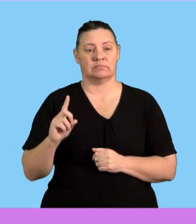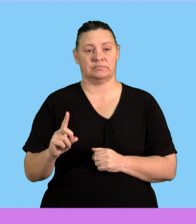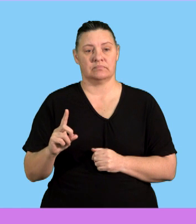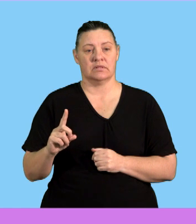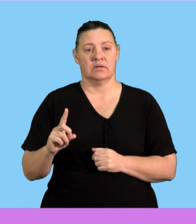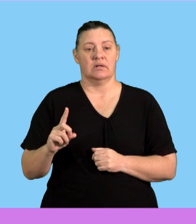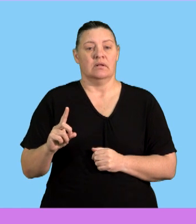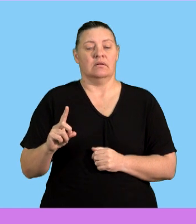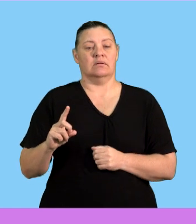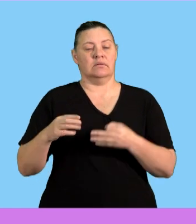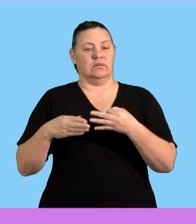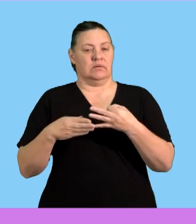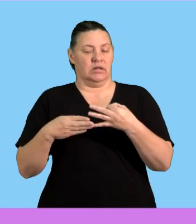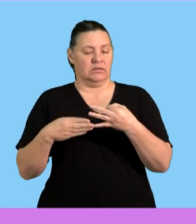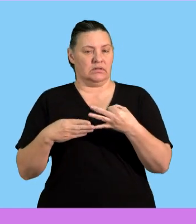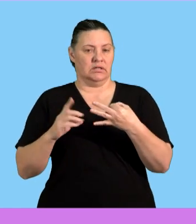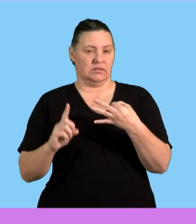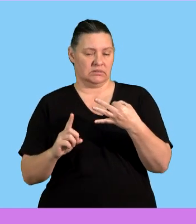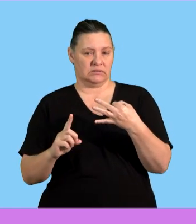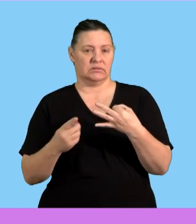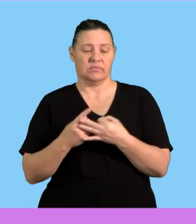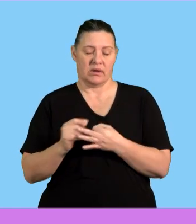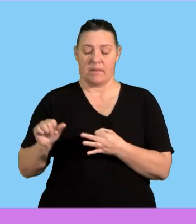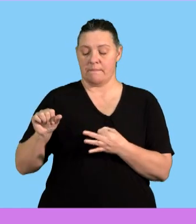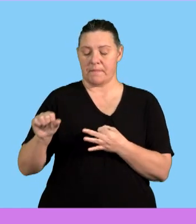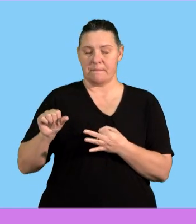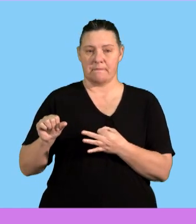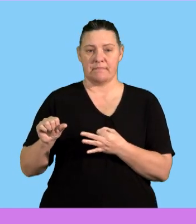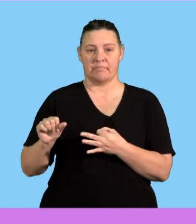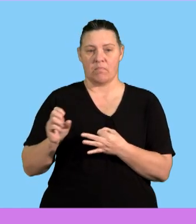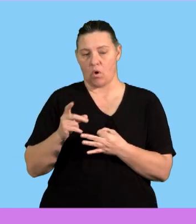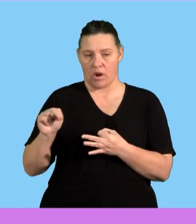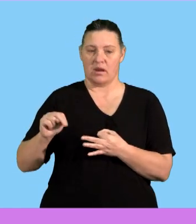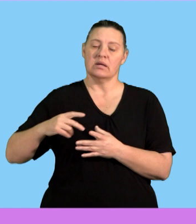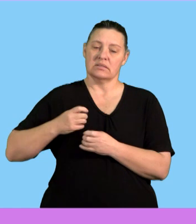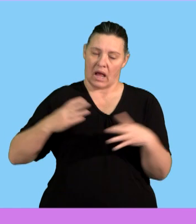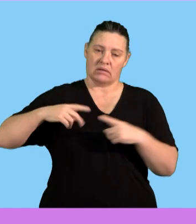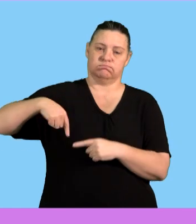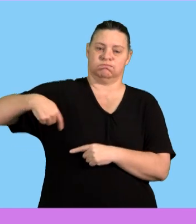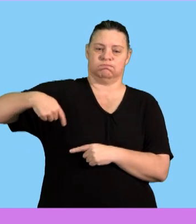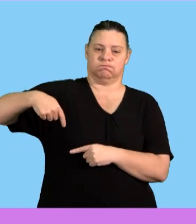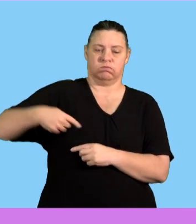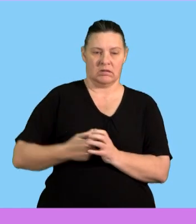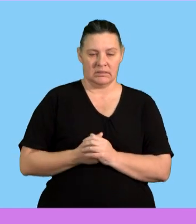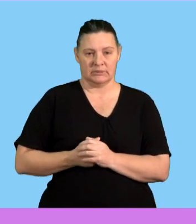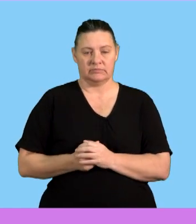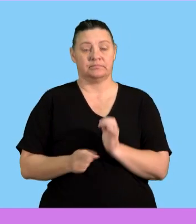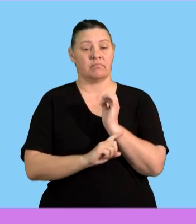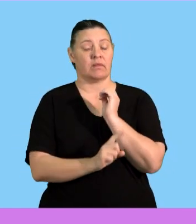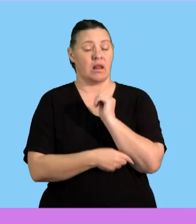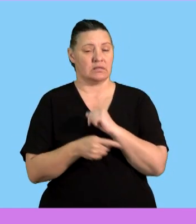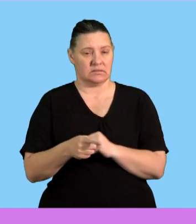D will be our third step. What is happening now? We will turn on the power, right, button and start winding. And obviously right at the